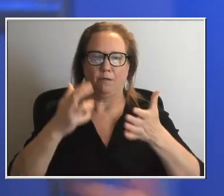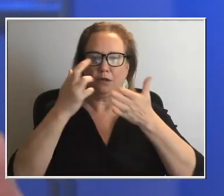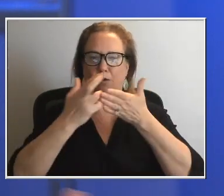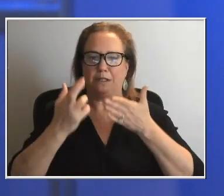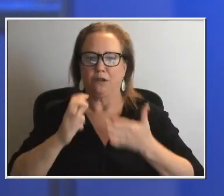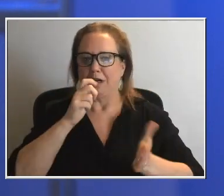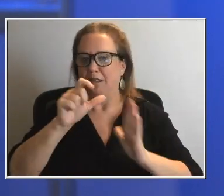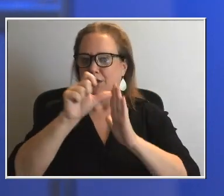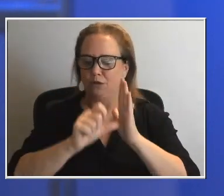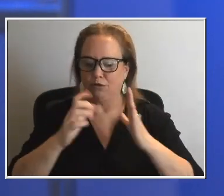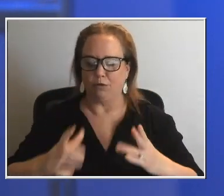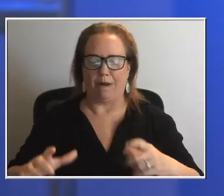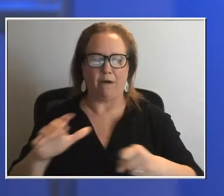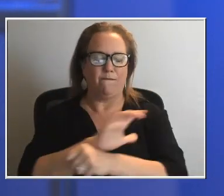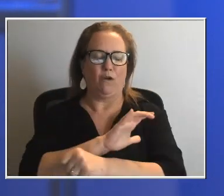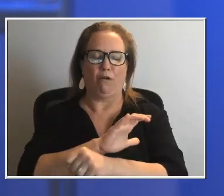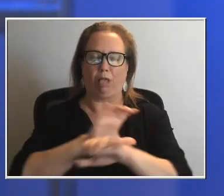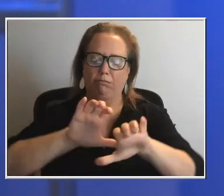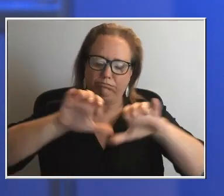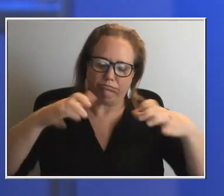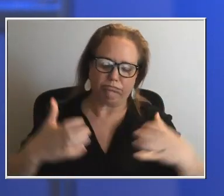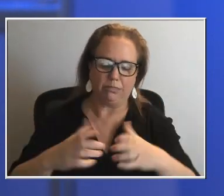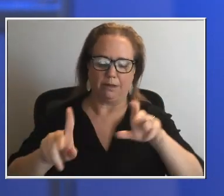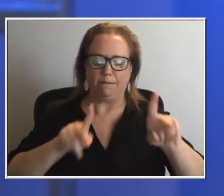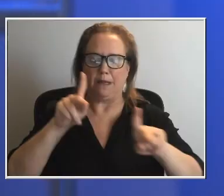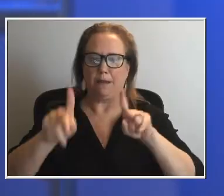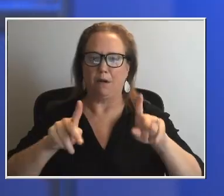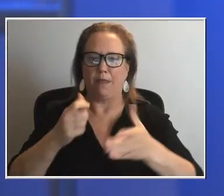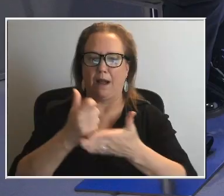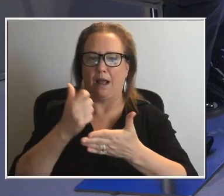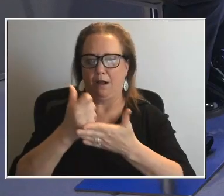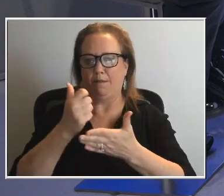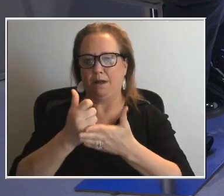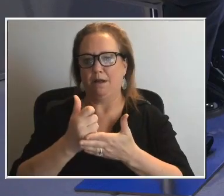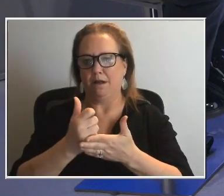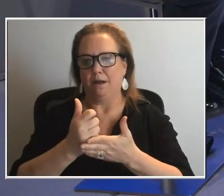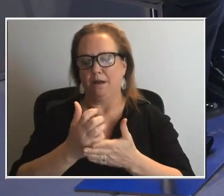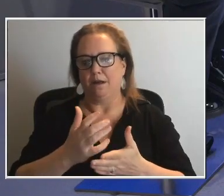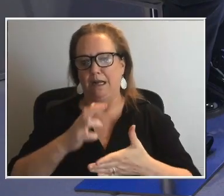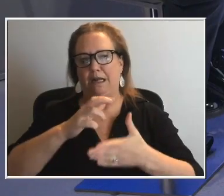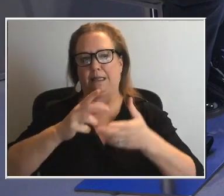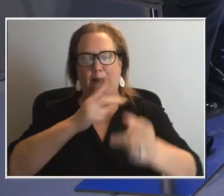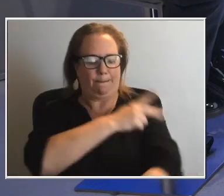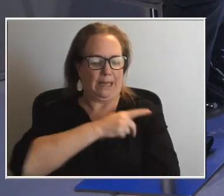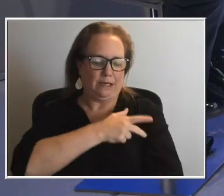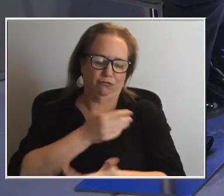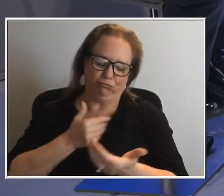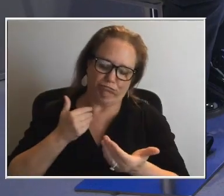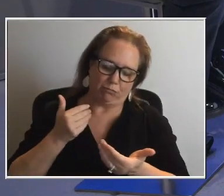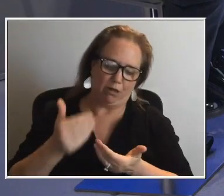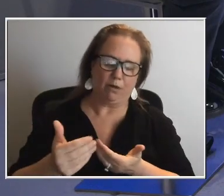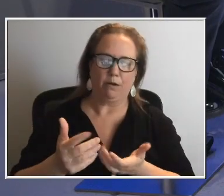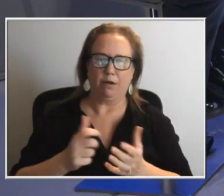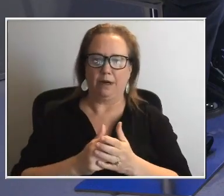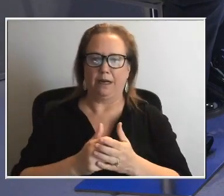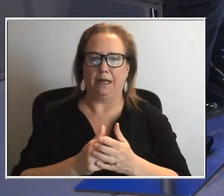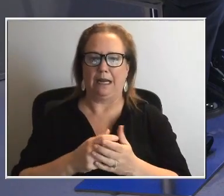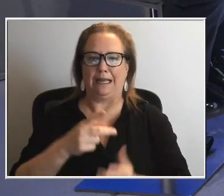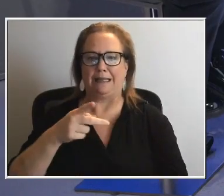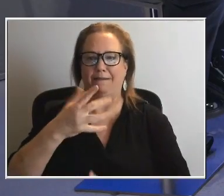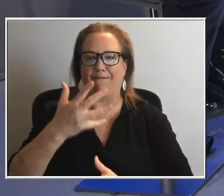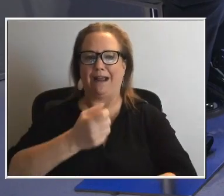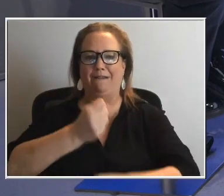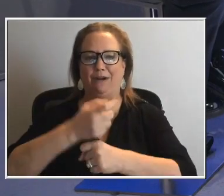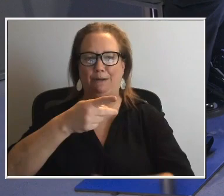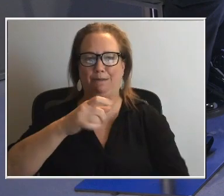it's a whole village of people that contribute to hopefully a good outcome like And help this. get the patient all the way down and getting that pin, that 5-year pin that